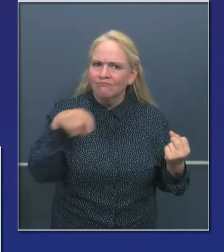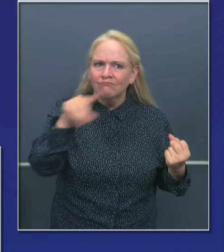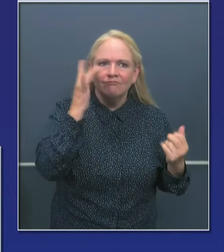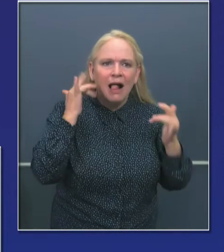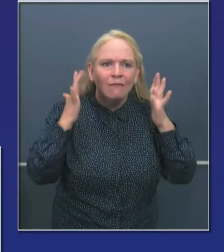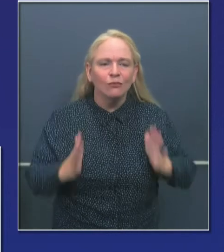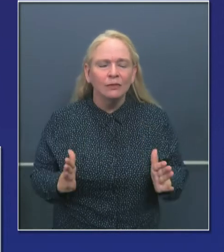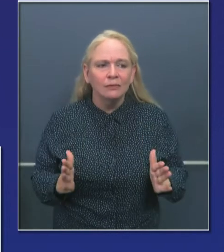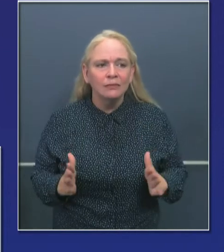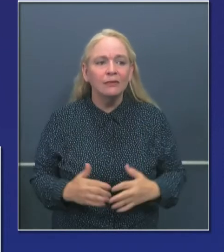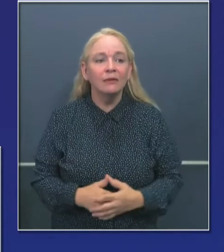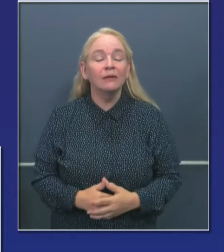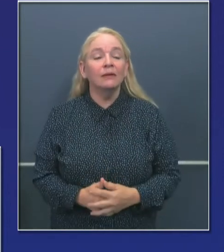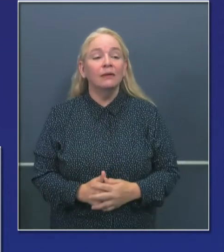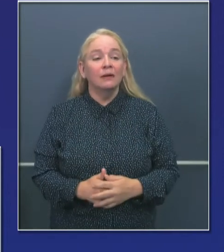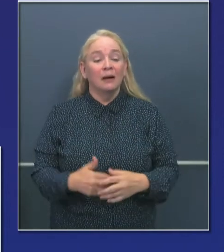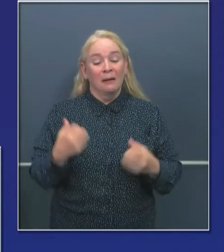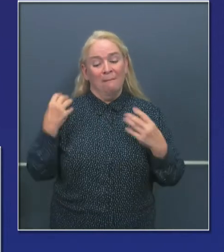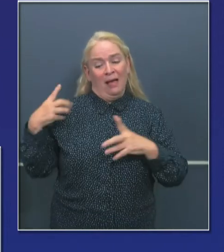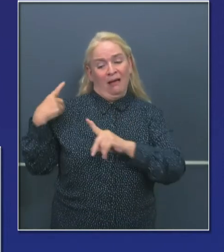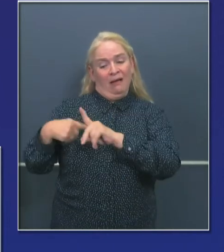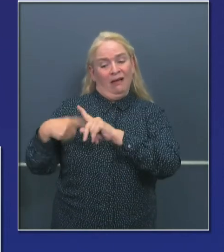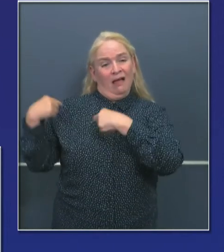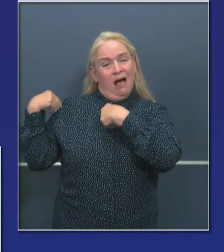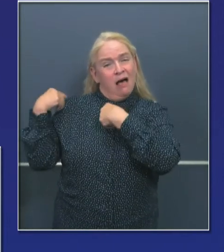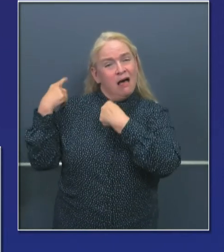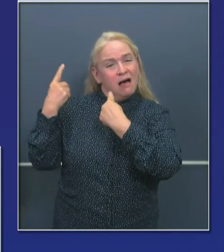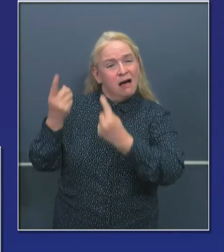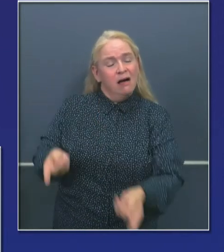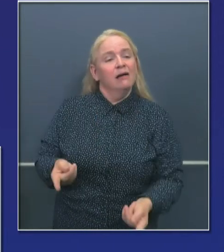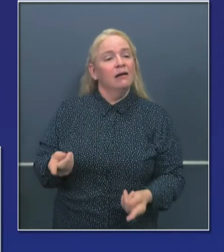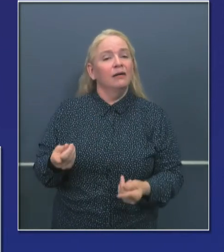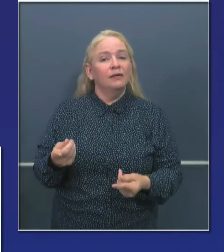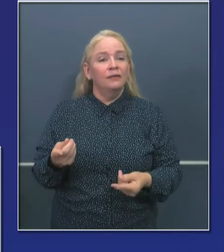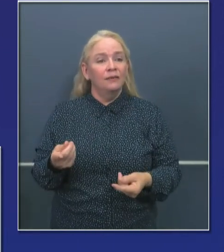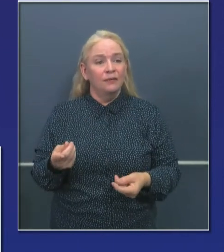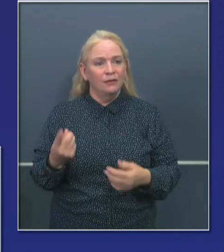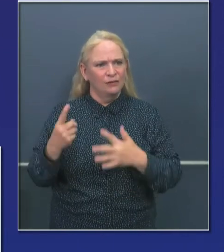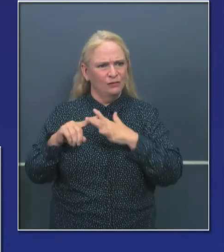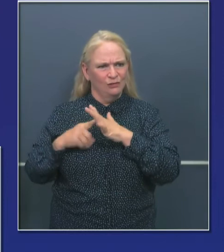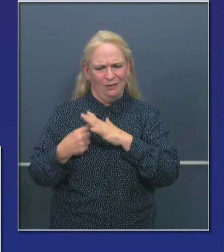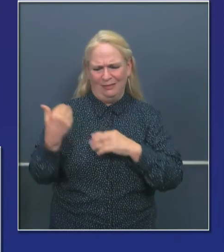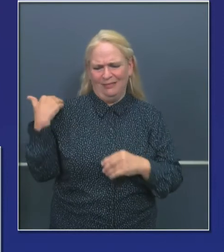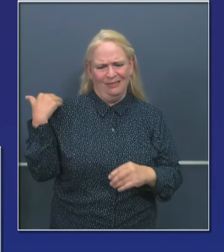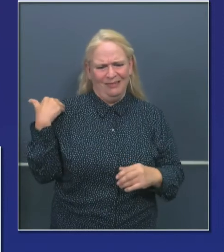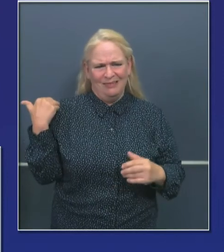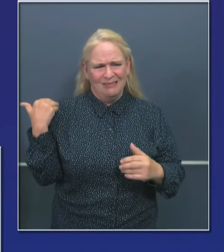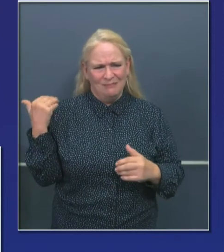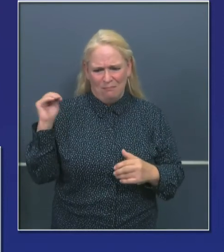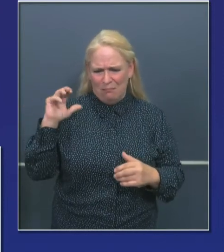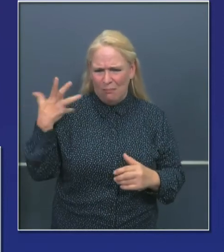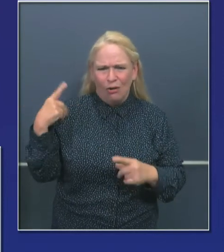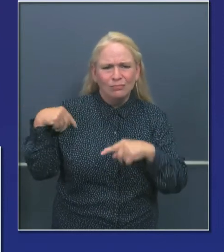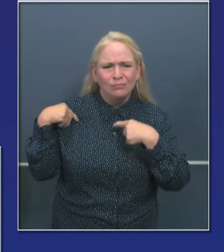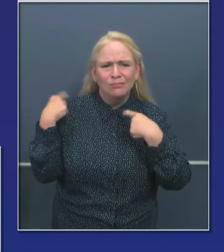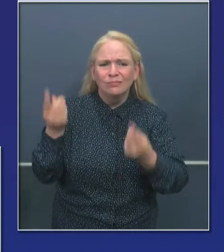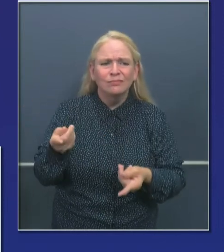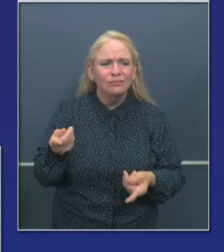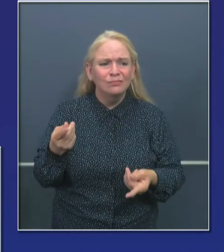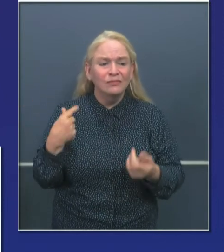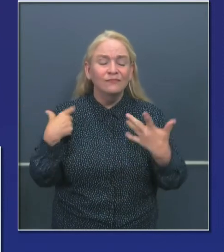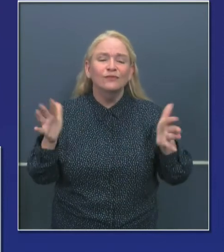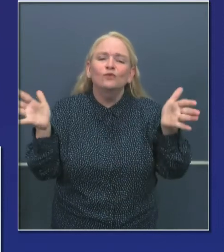many, many months now, going back to the beginning of many of these presentations, been encouraging